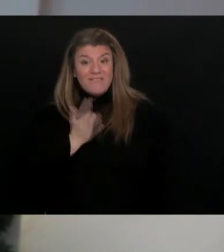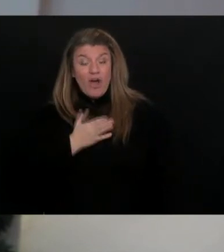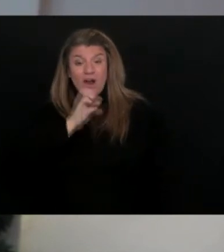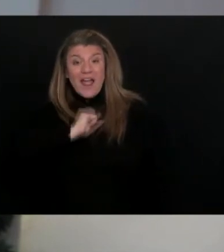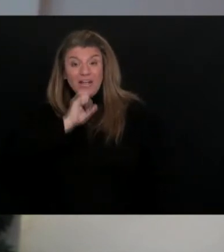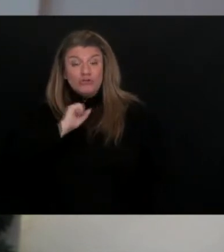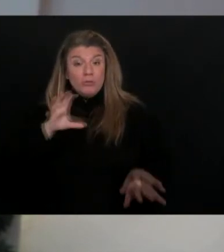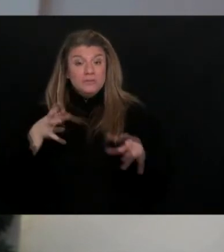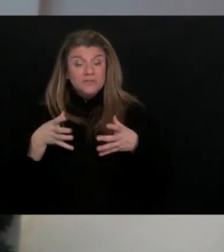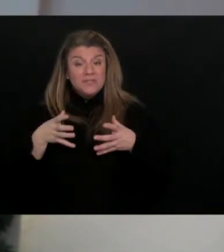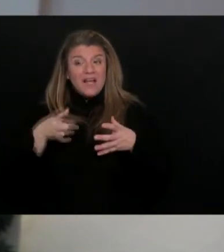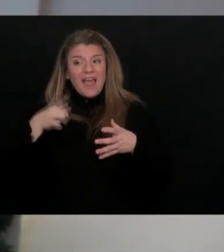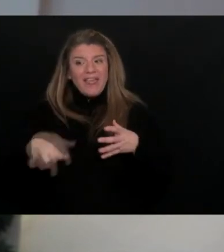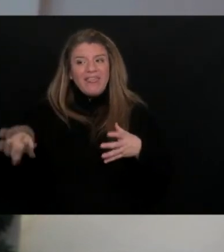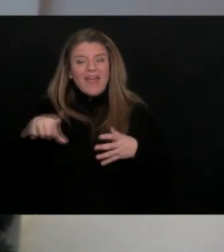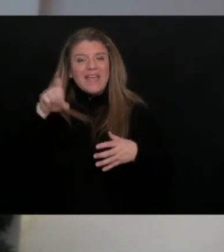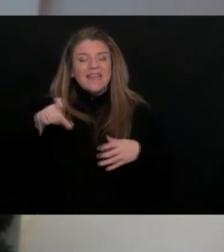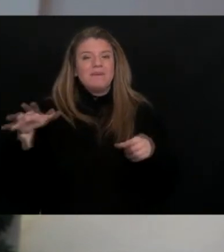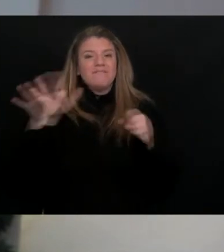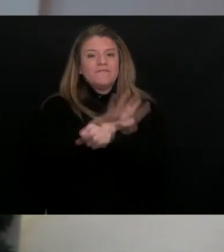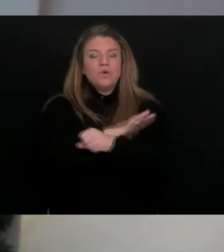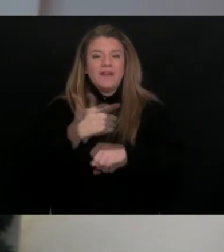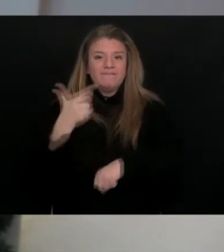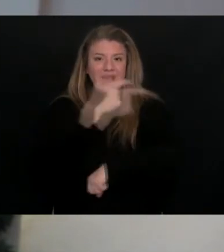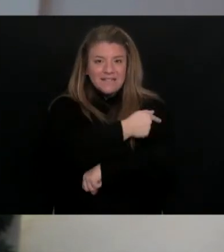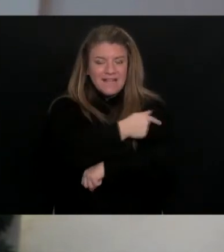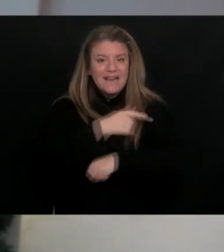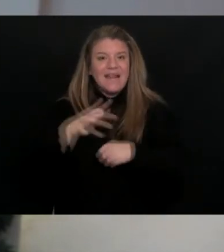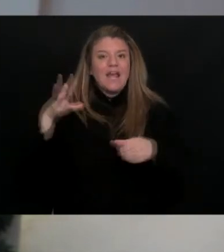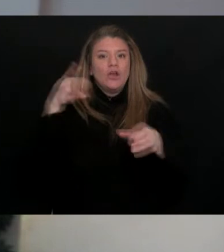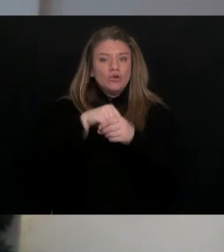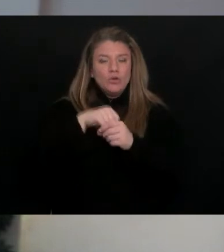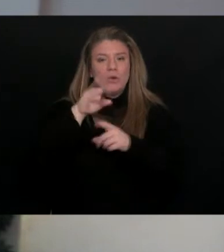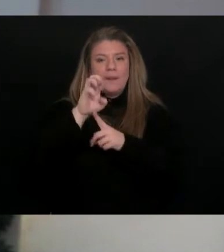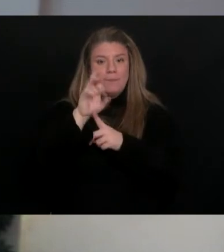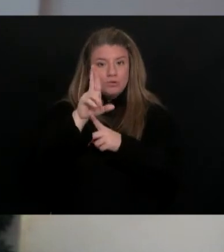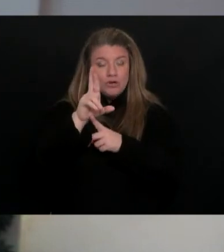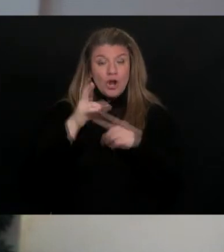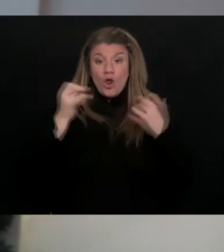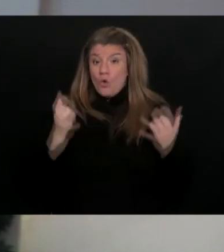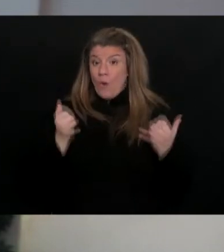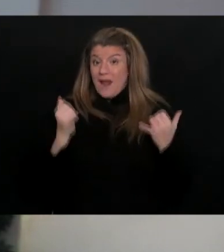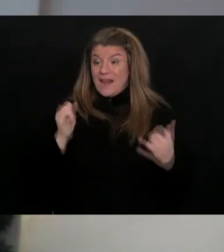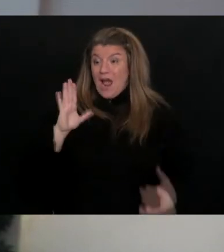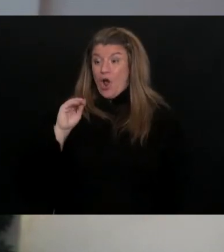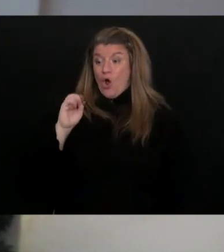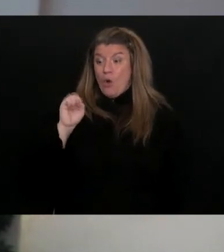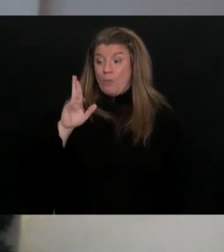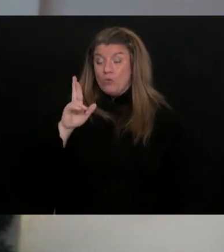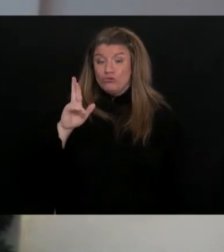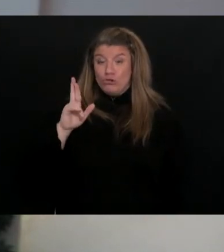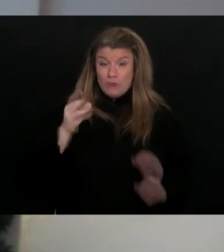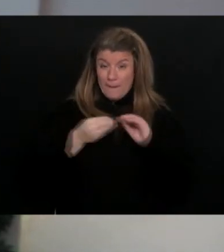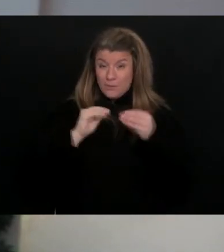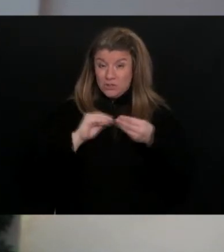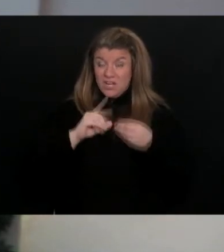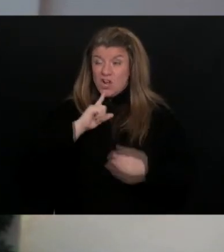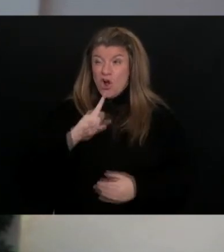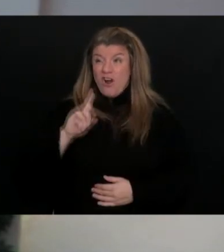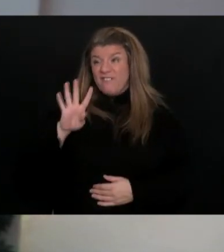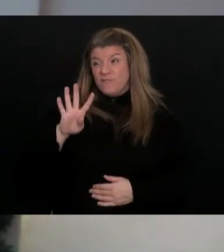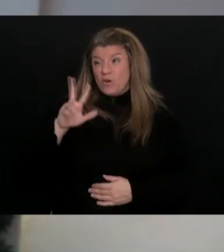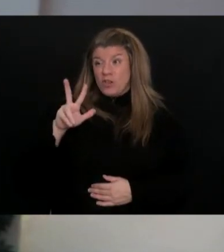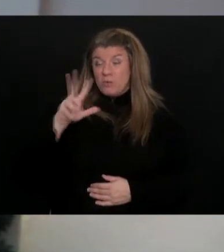ages, to be fully vaccinated and to get boosted. And right now, our booster rates are in the